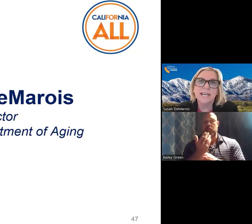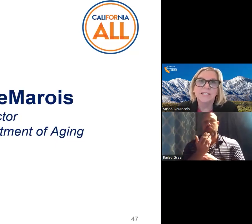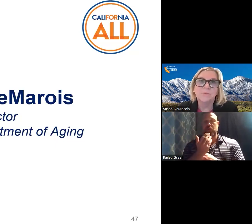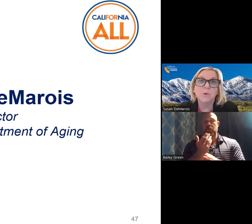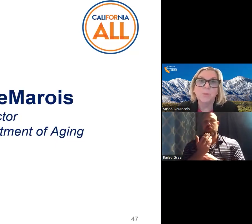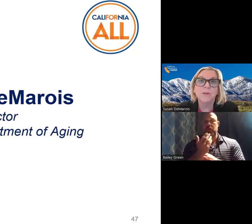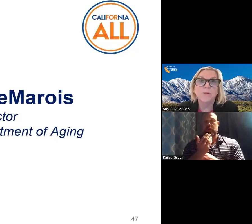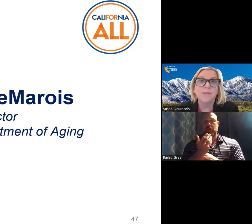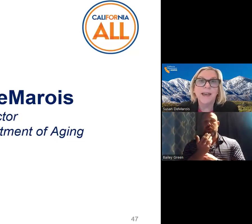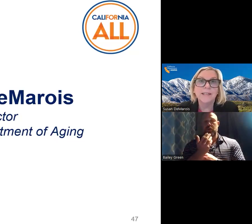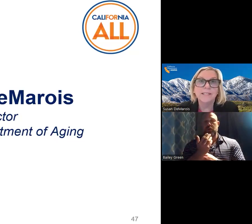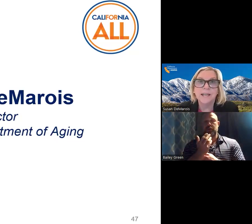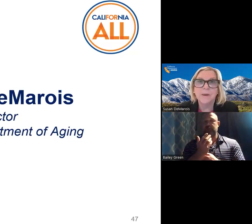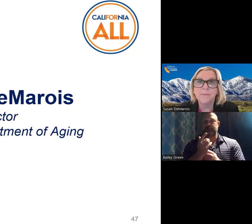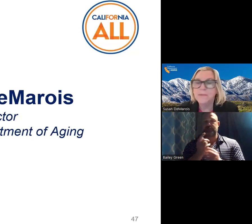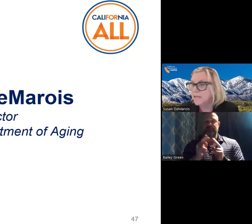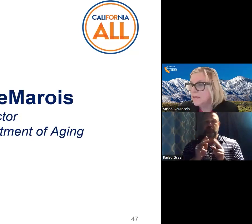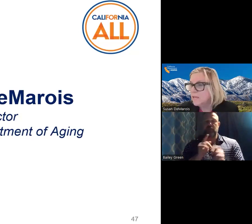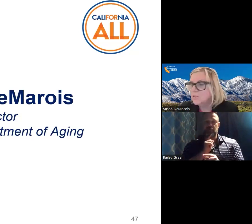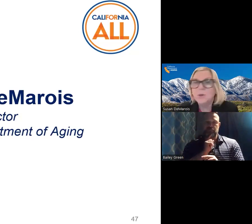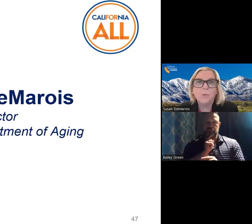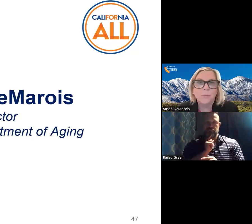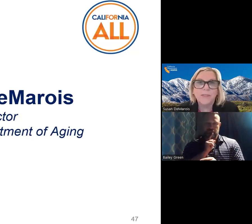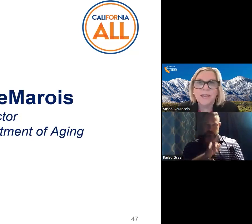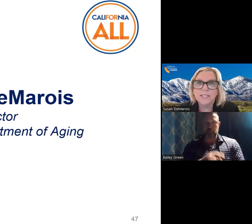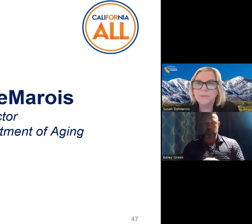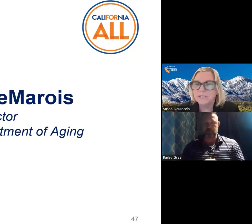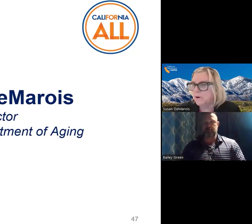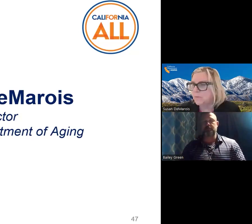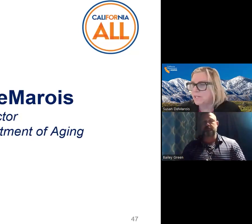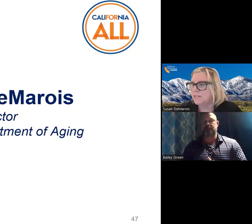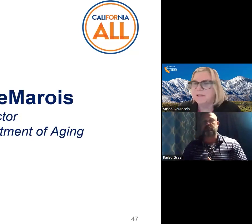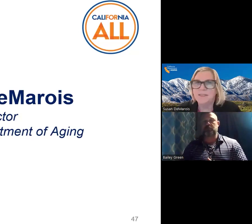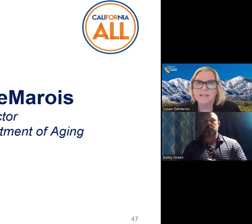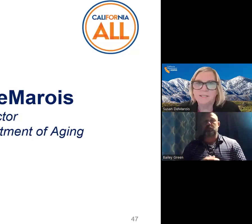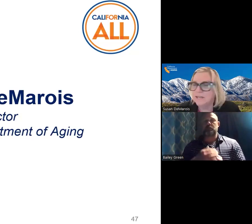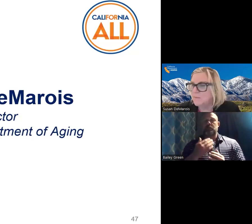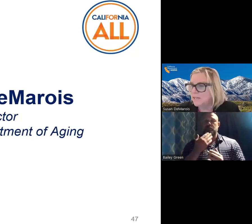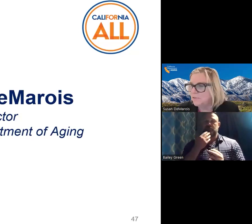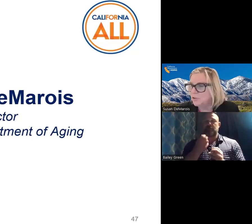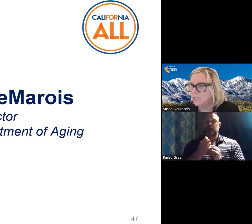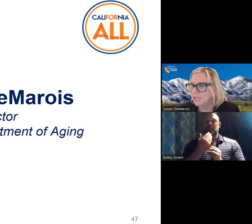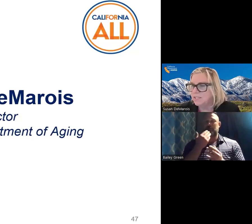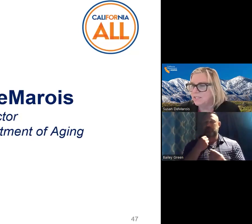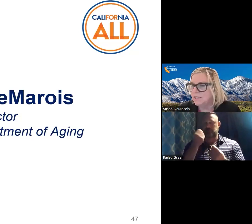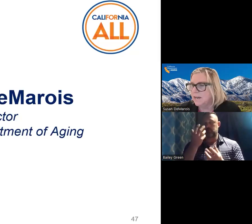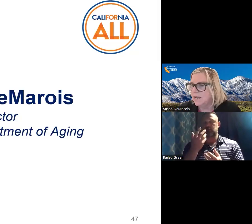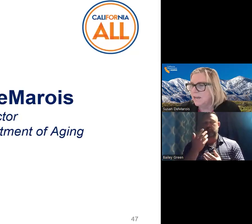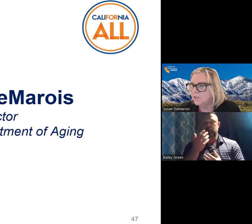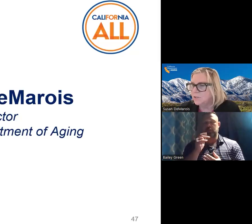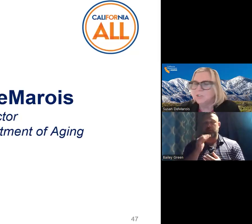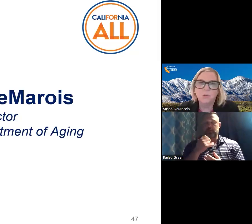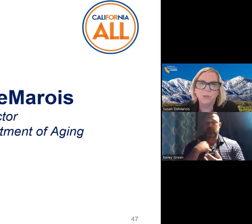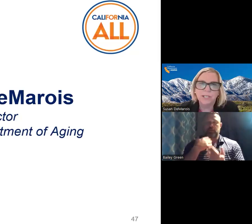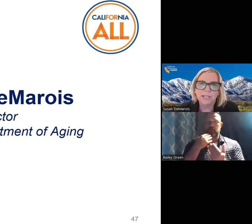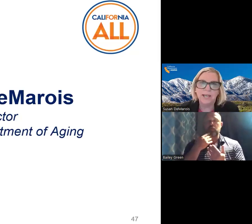doesn't get more real than that. So my thanks, please, Barbara, extend my thanks to Emily for joining us today, and